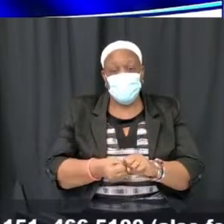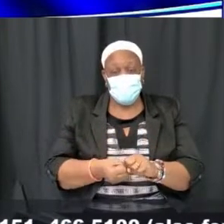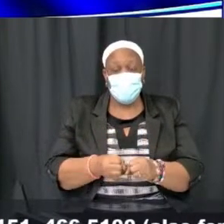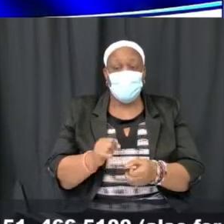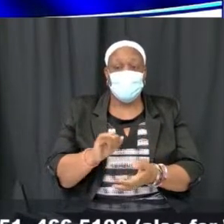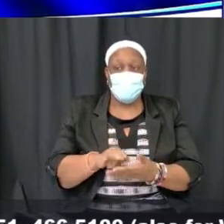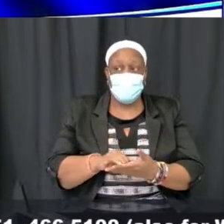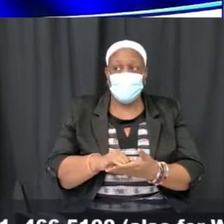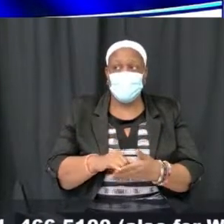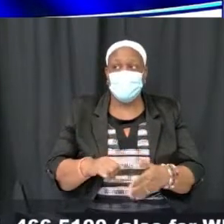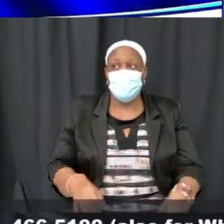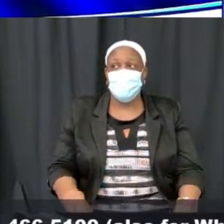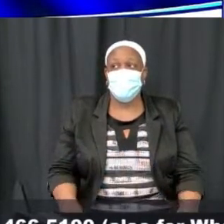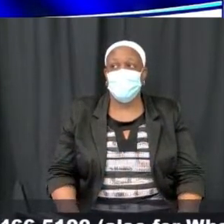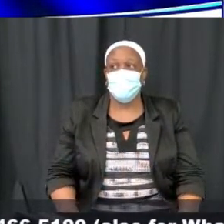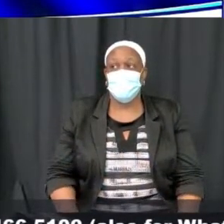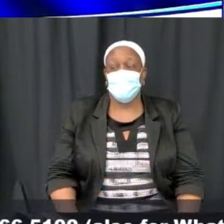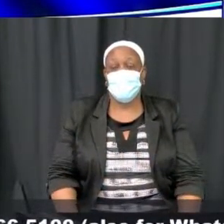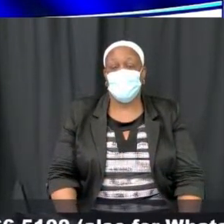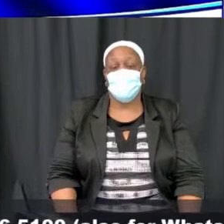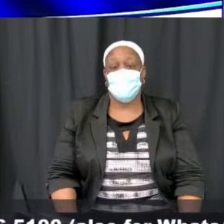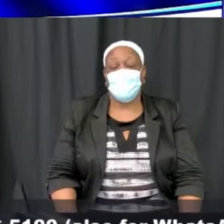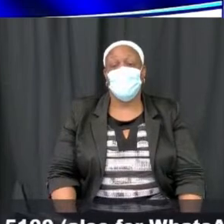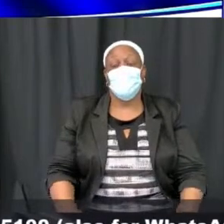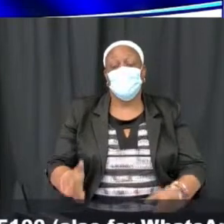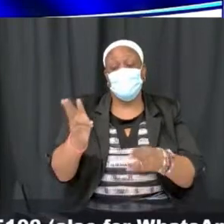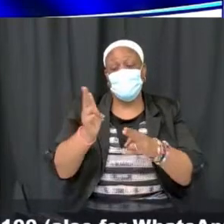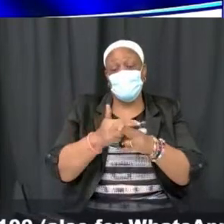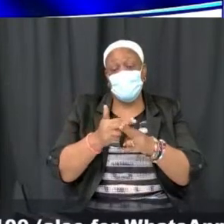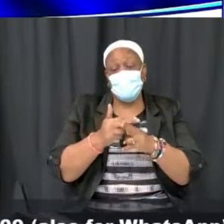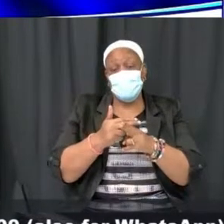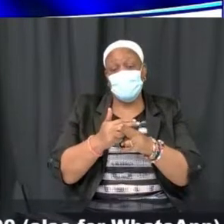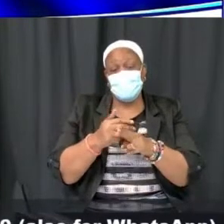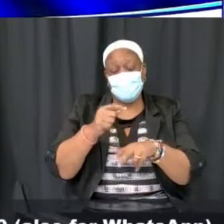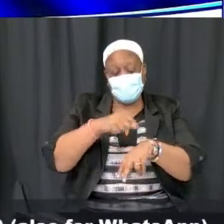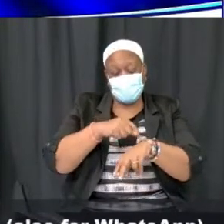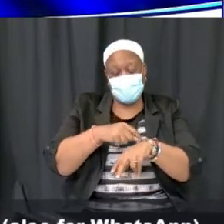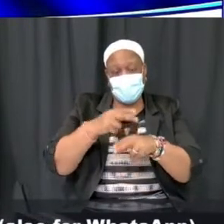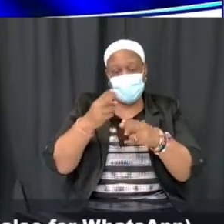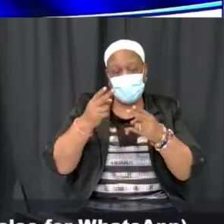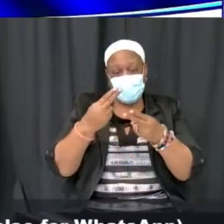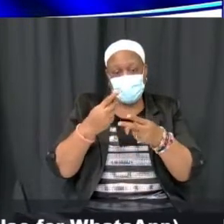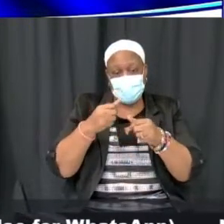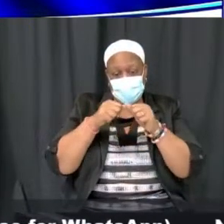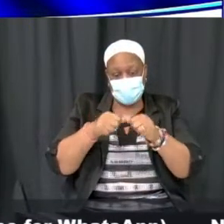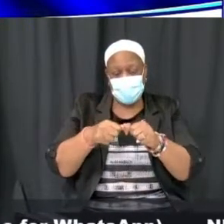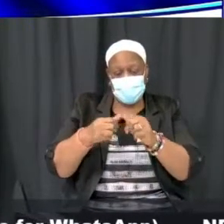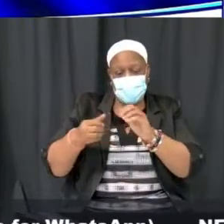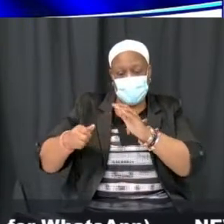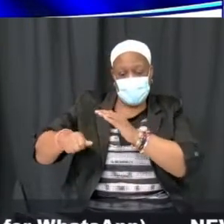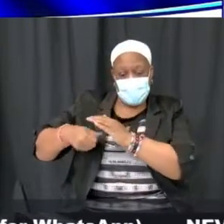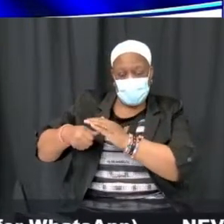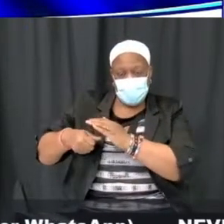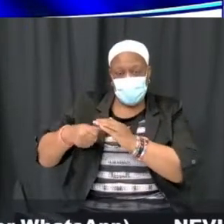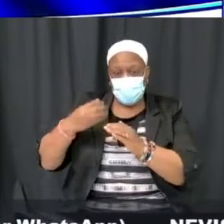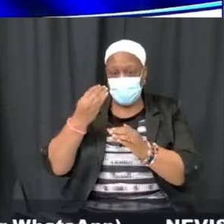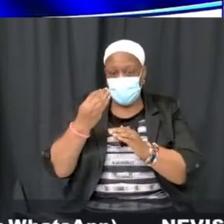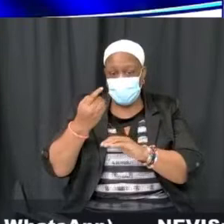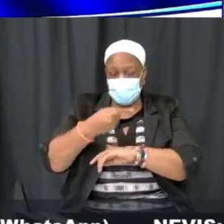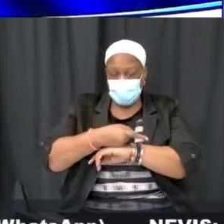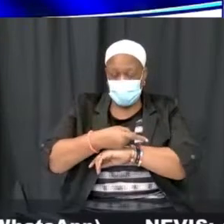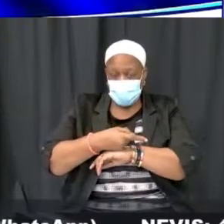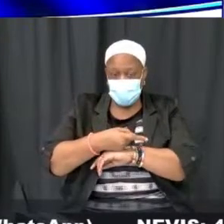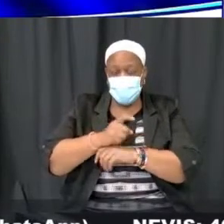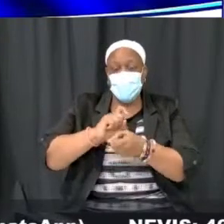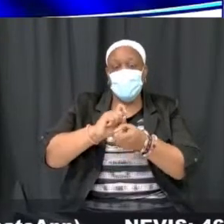the reduction of the quarantine period. We also looked at the entertainment sector, limiting the